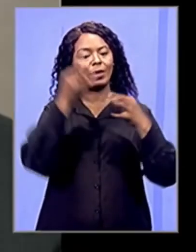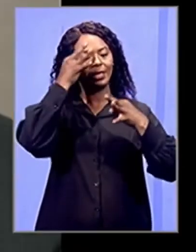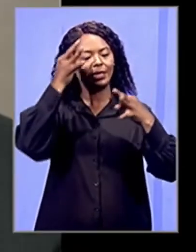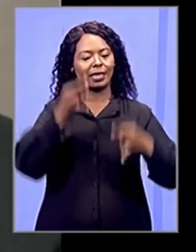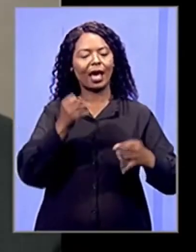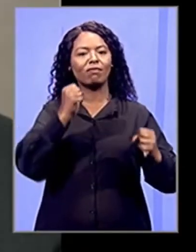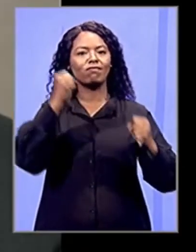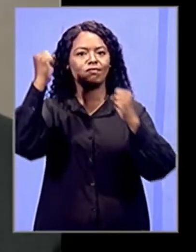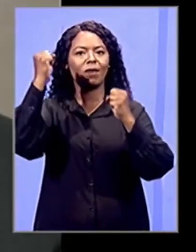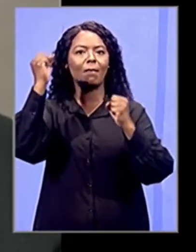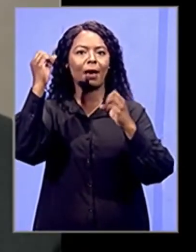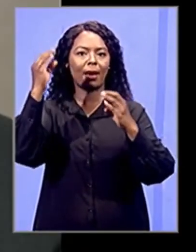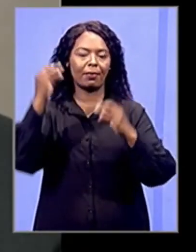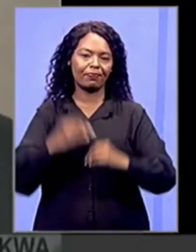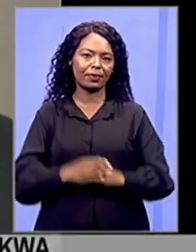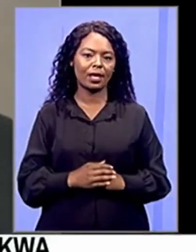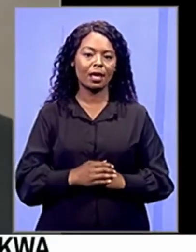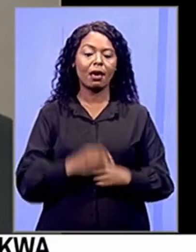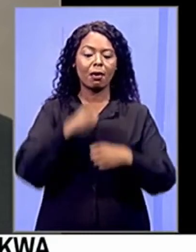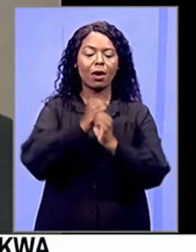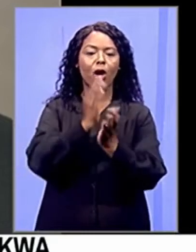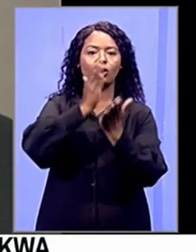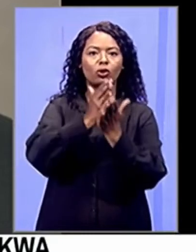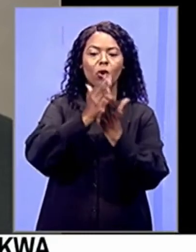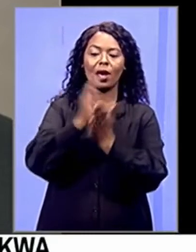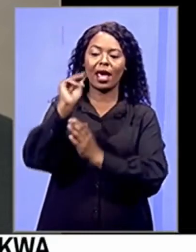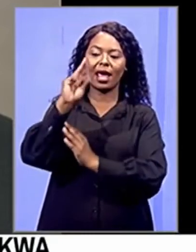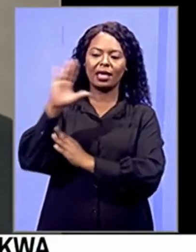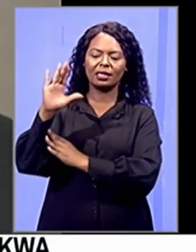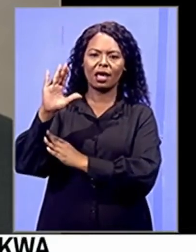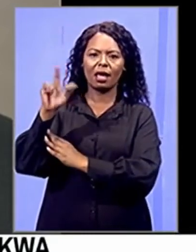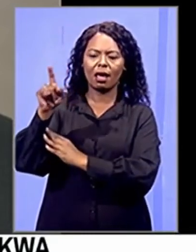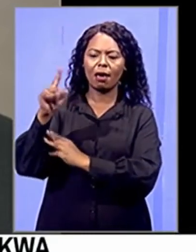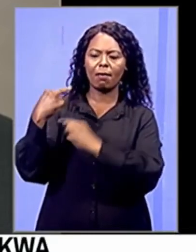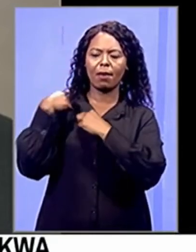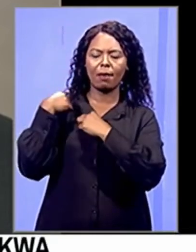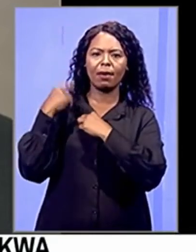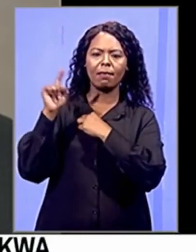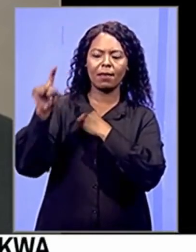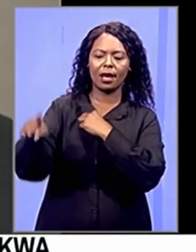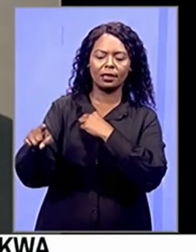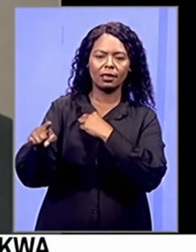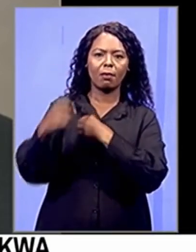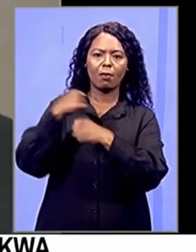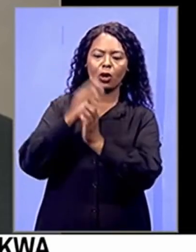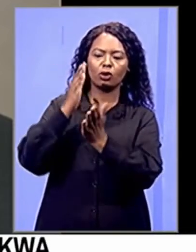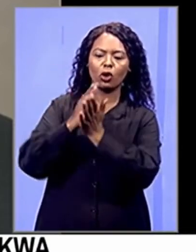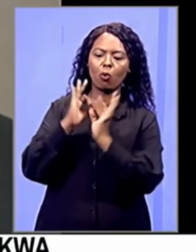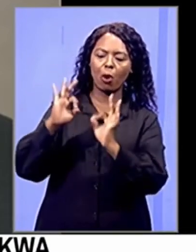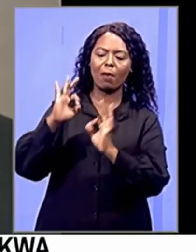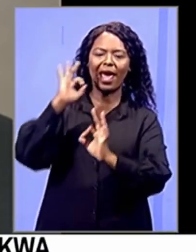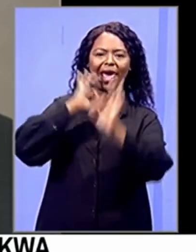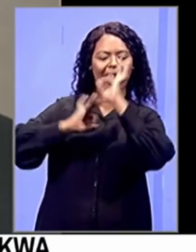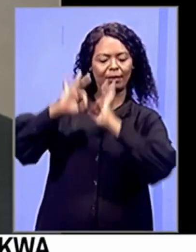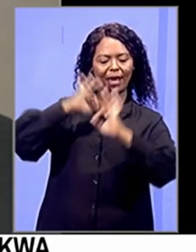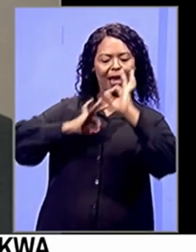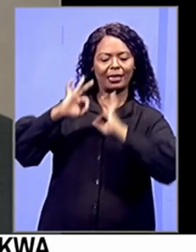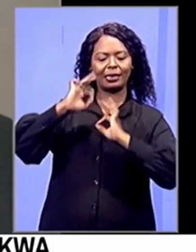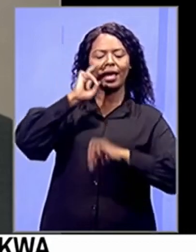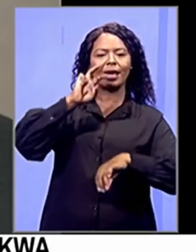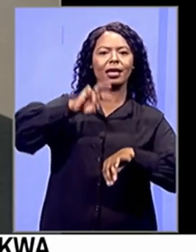We will make sure that we hold the ANC to account for this and make sure that we get a proper explanation as a party that